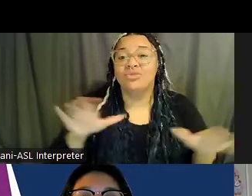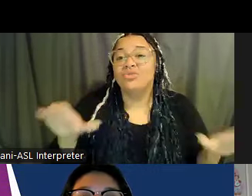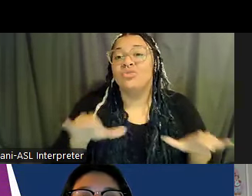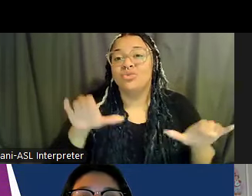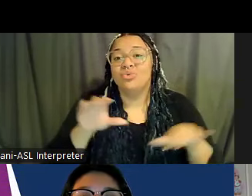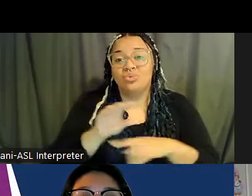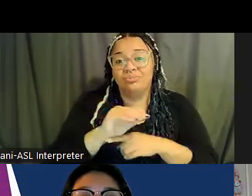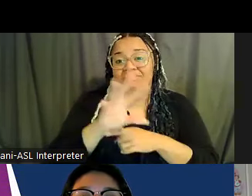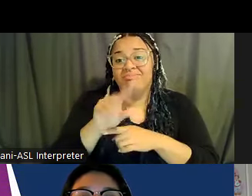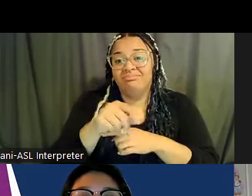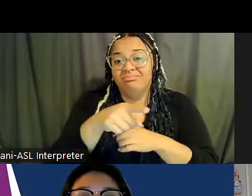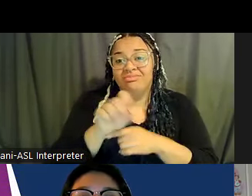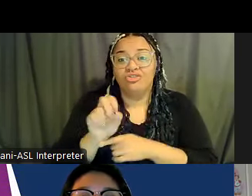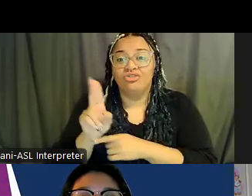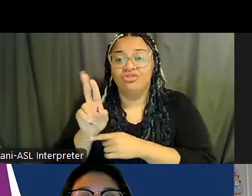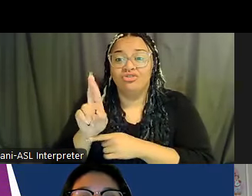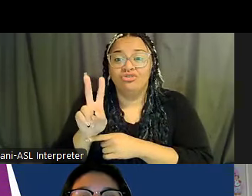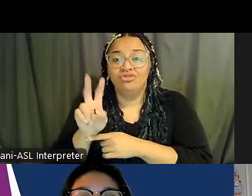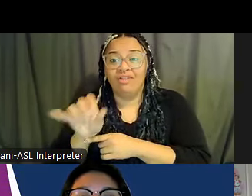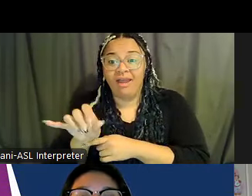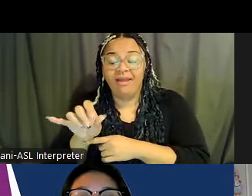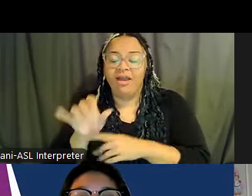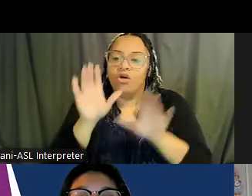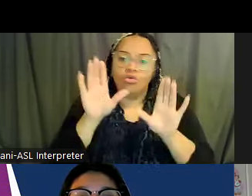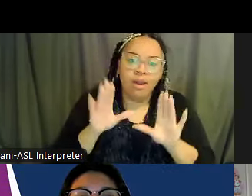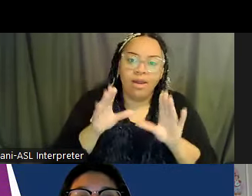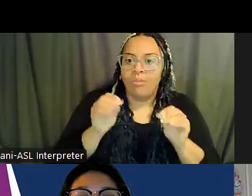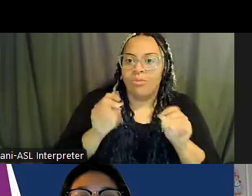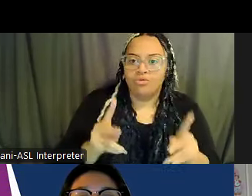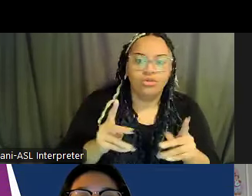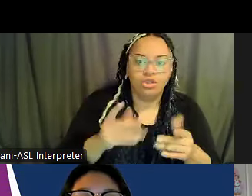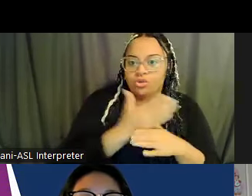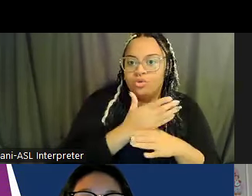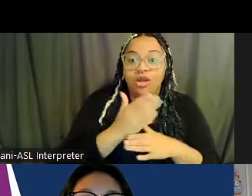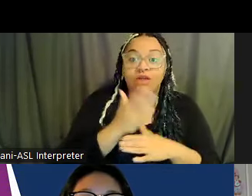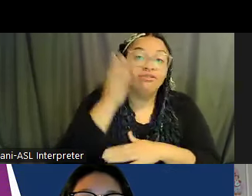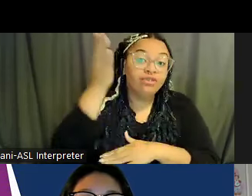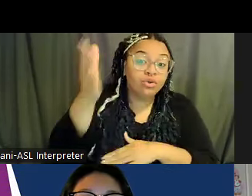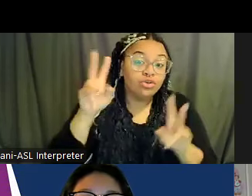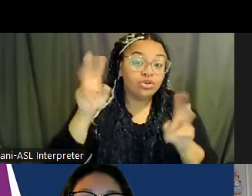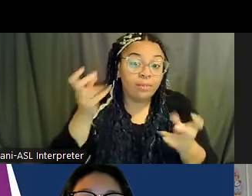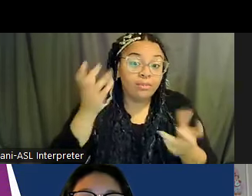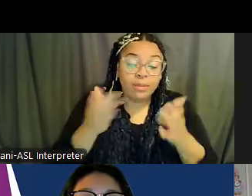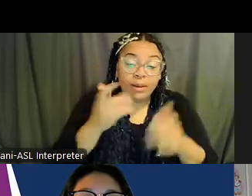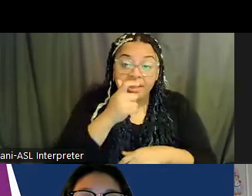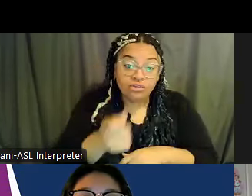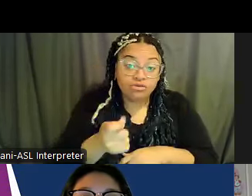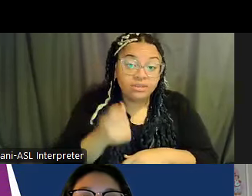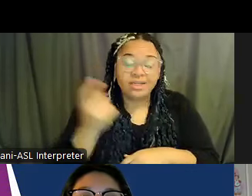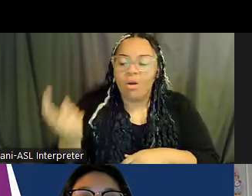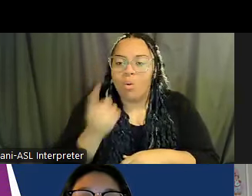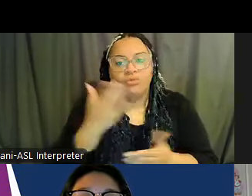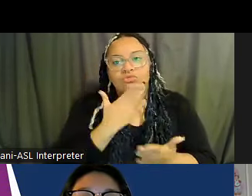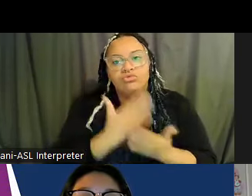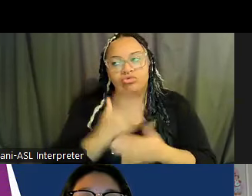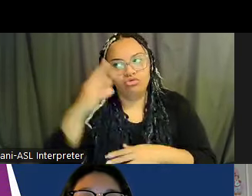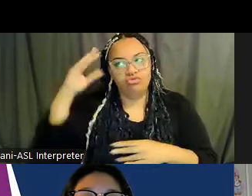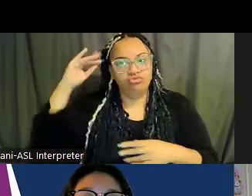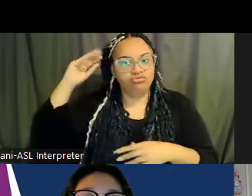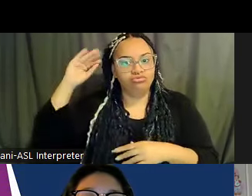great opportunity to share maybe some future topics that you may be interested in. It's always good for us